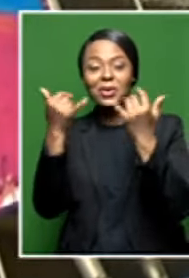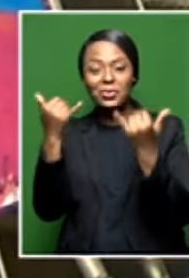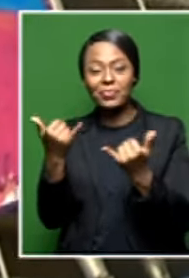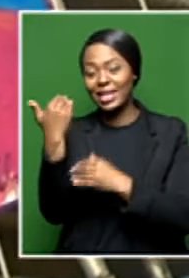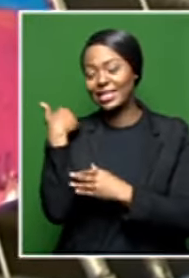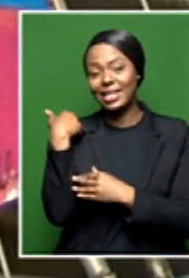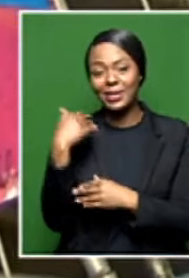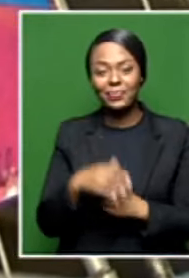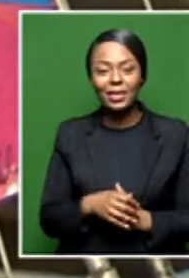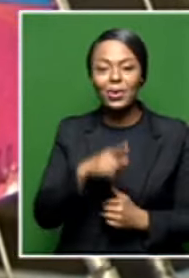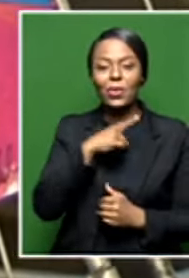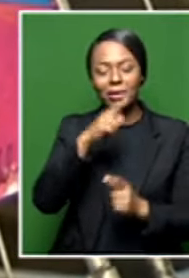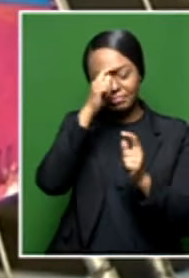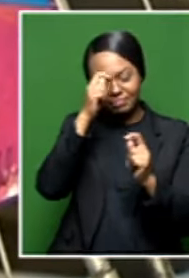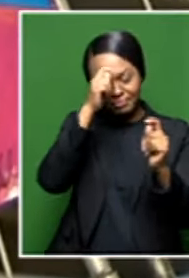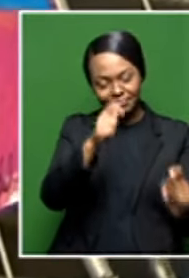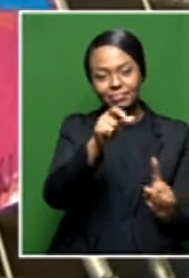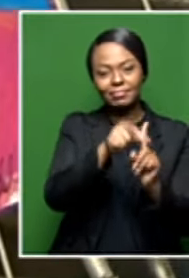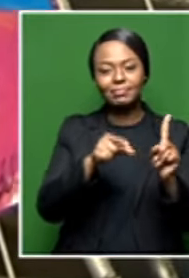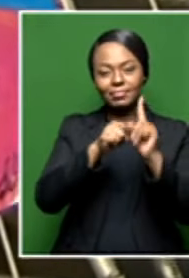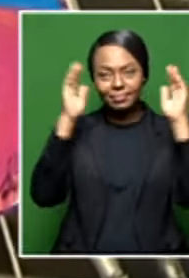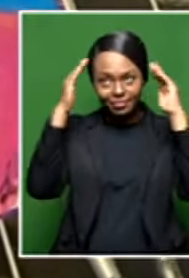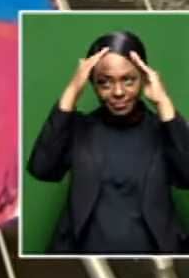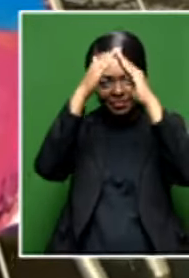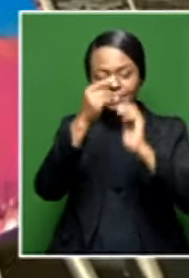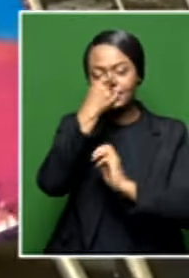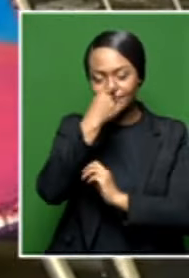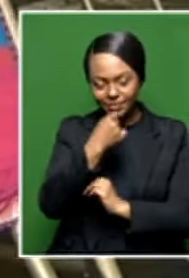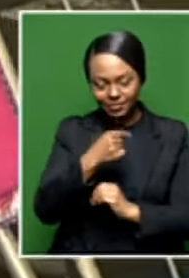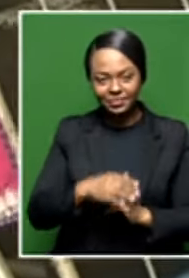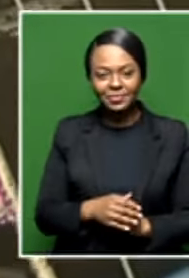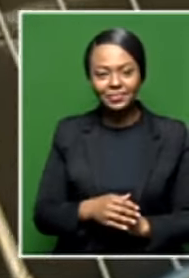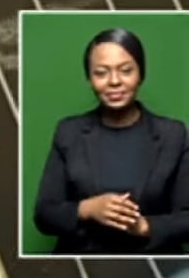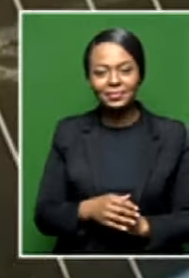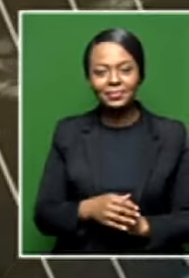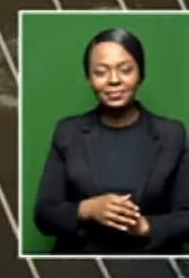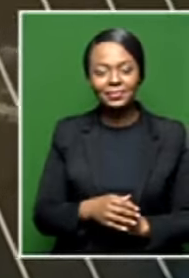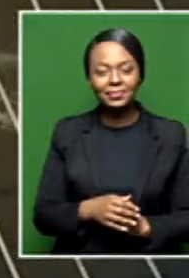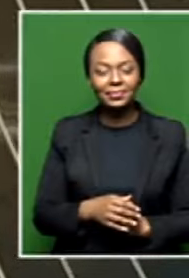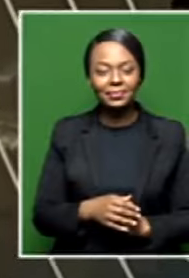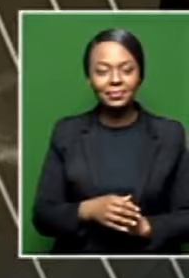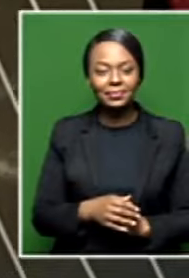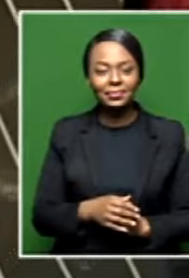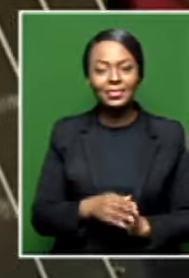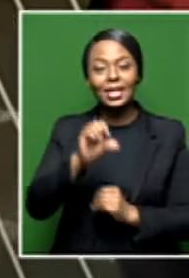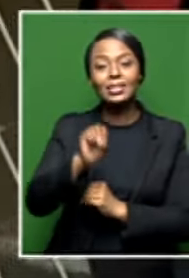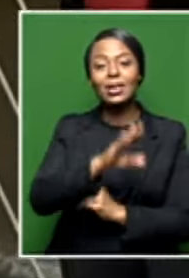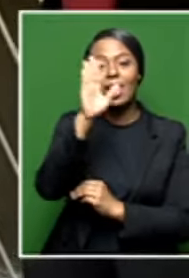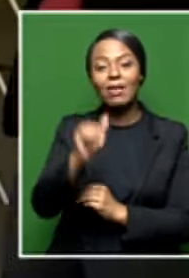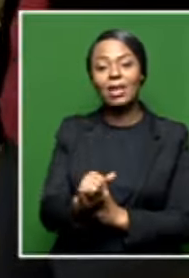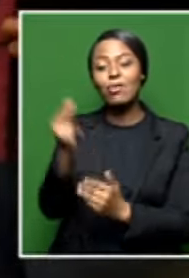and pay homage and tribute to Archbishop Emeritus Desmond Tutu. That of course is the famous South African